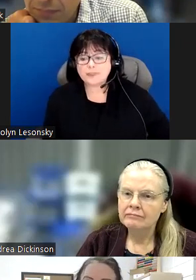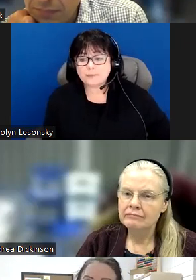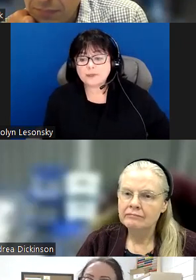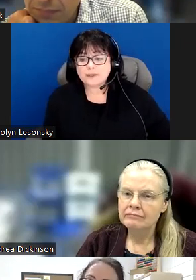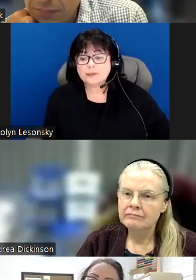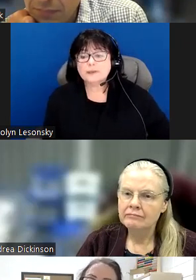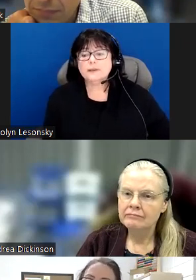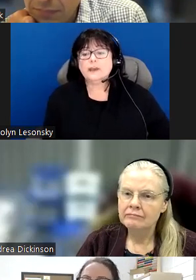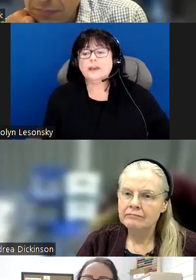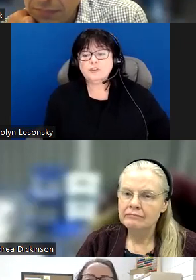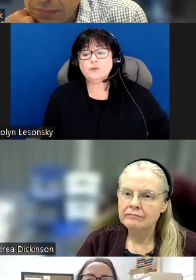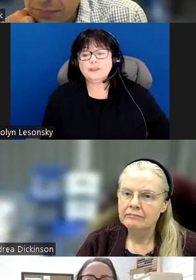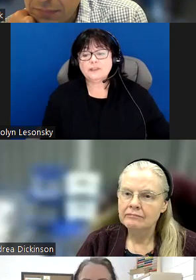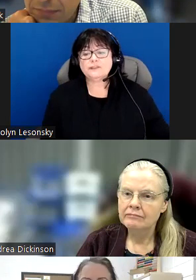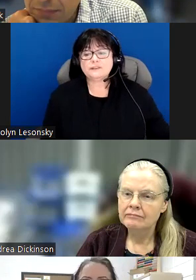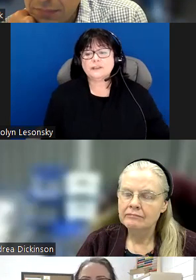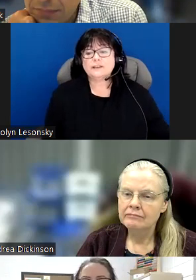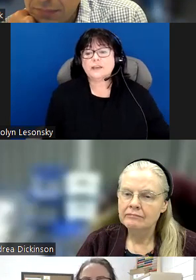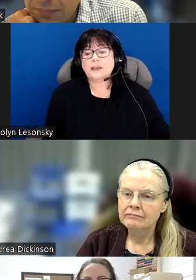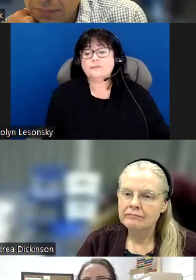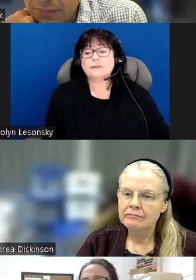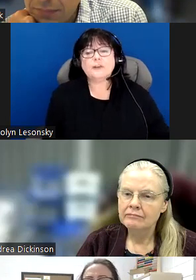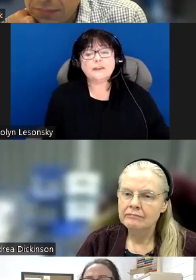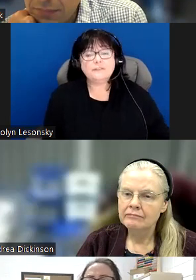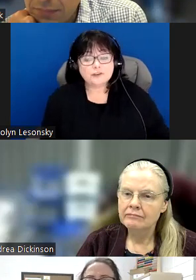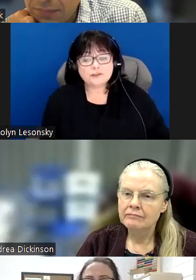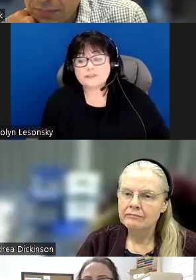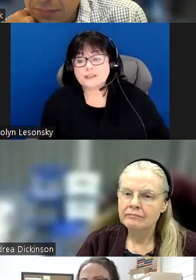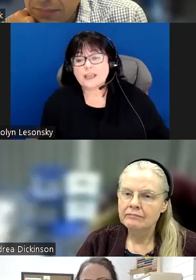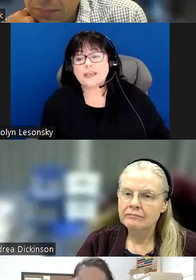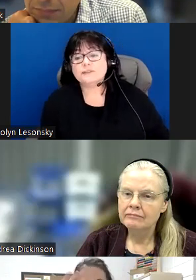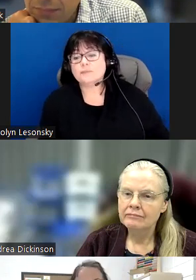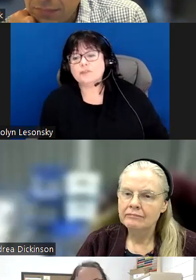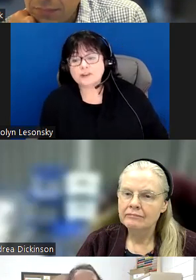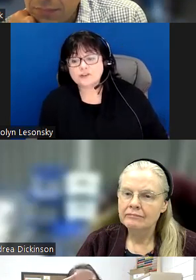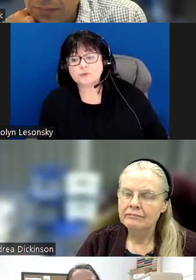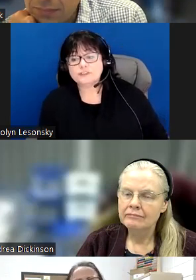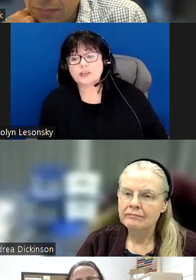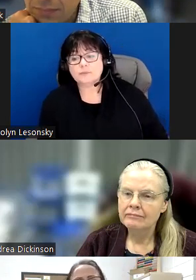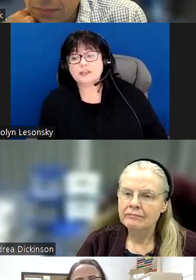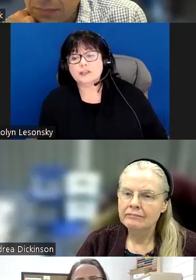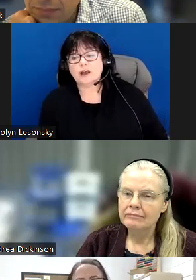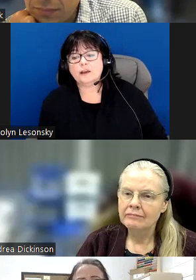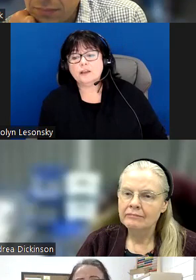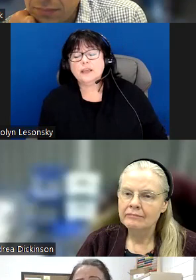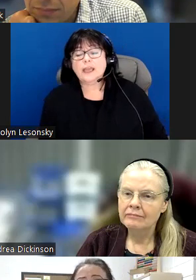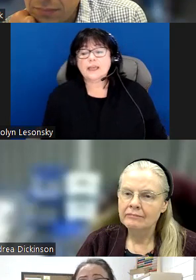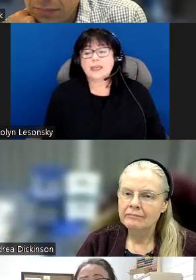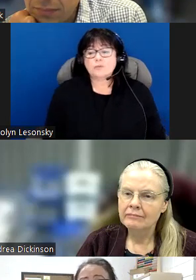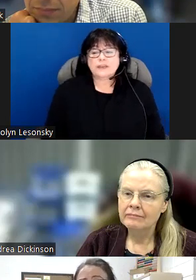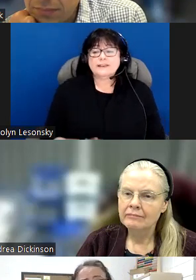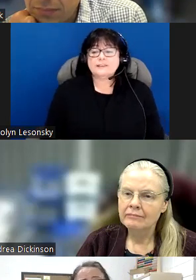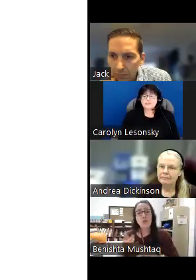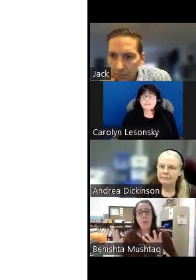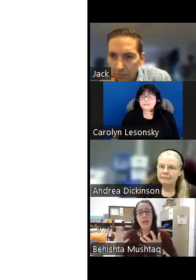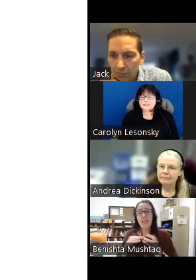help them. I've been doing this for 5 years and I have some friends who will tell me a lot. And